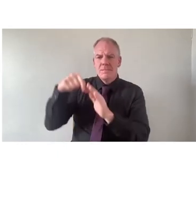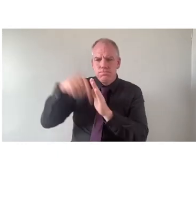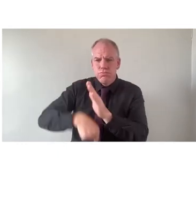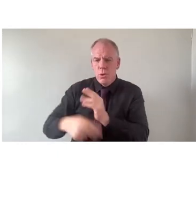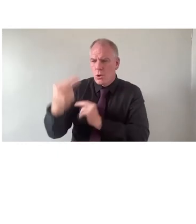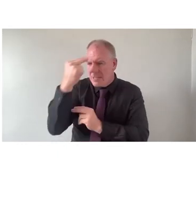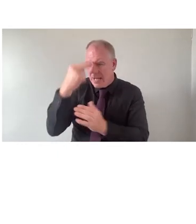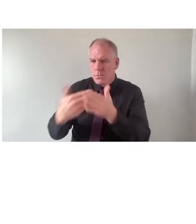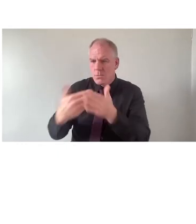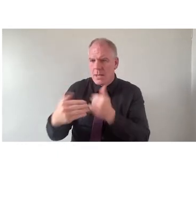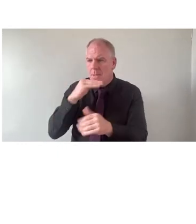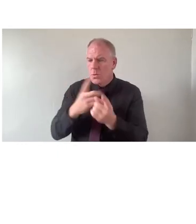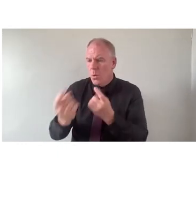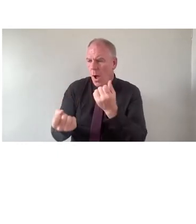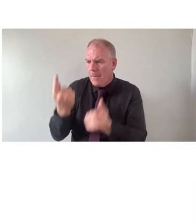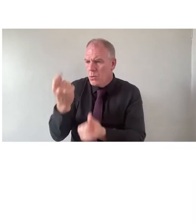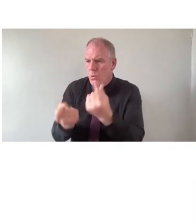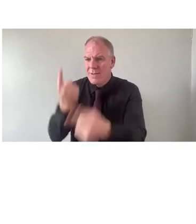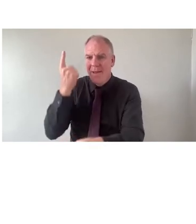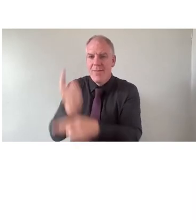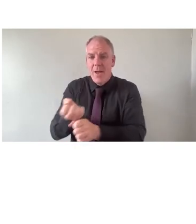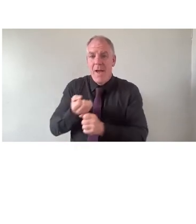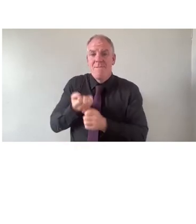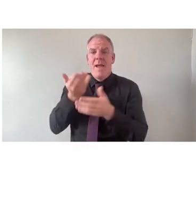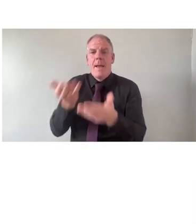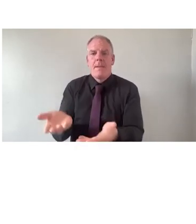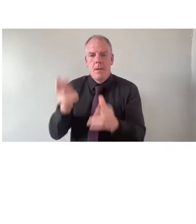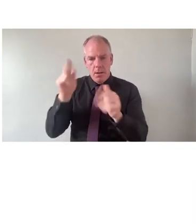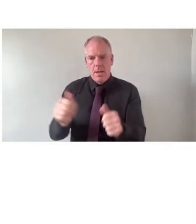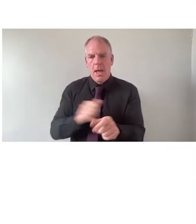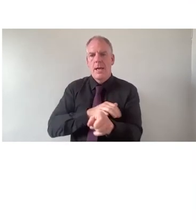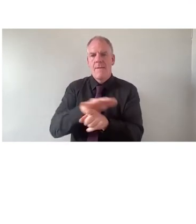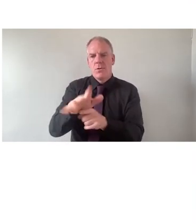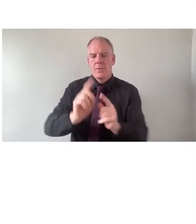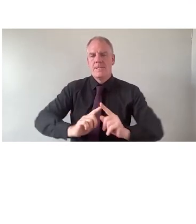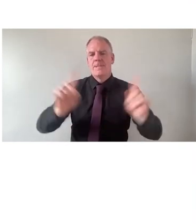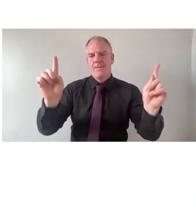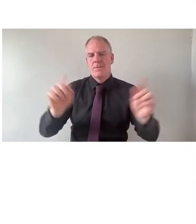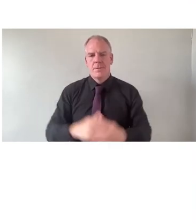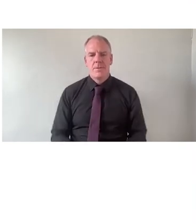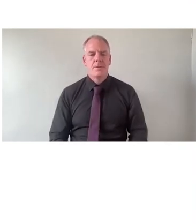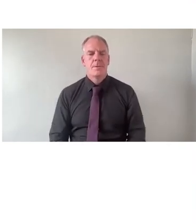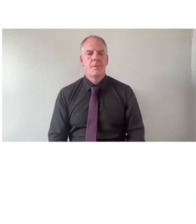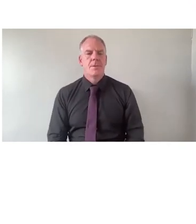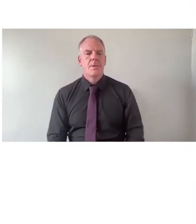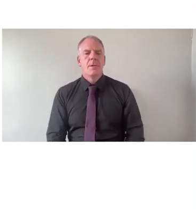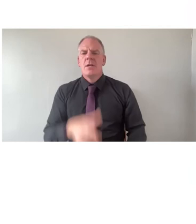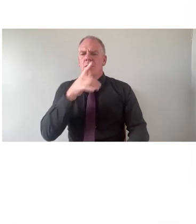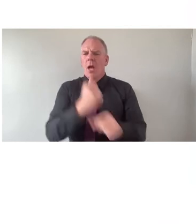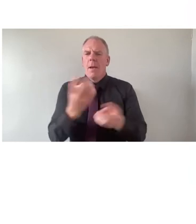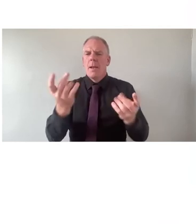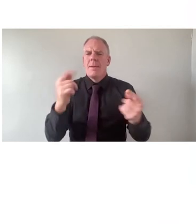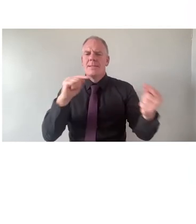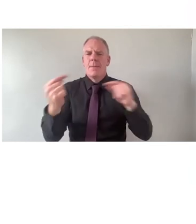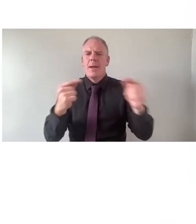actually the opportunities that are there, you can really make a difference. We talked a little bit about some debate here in